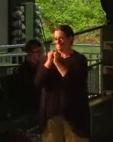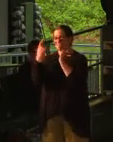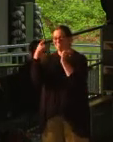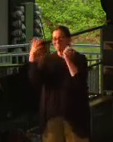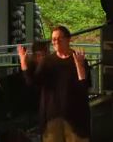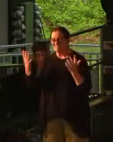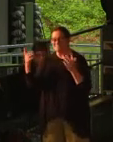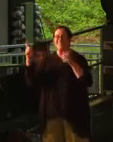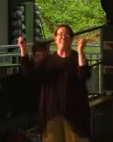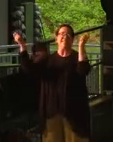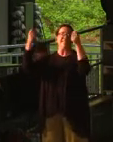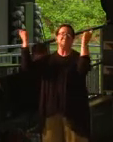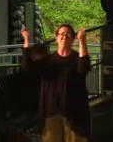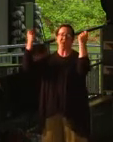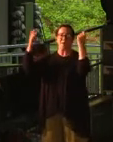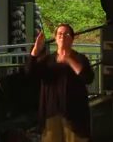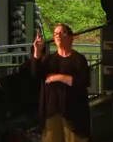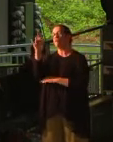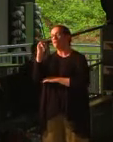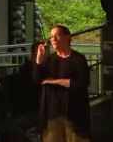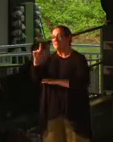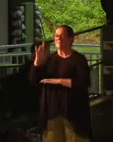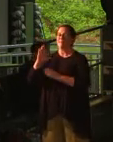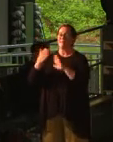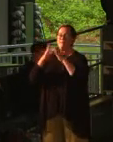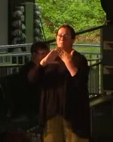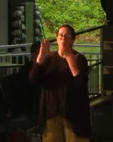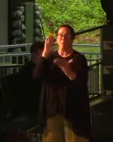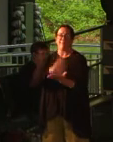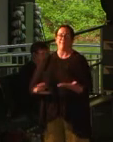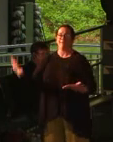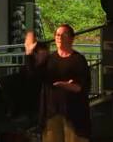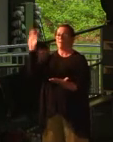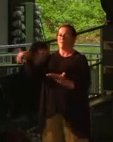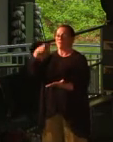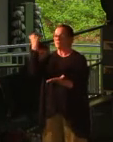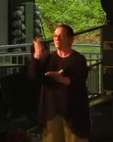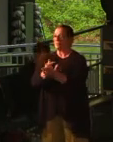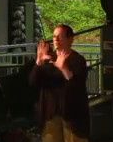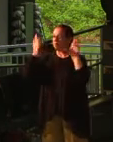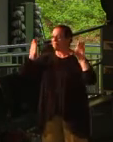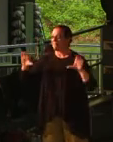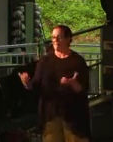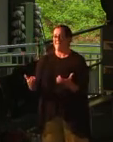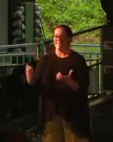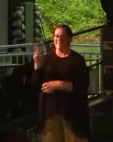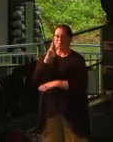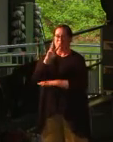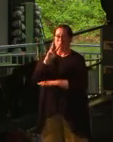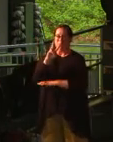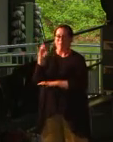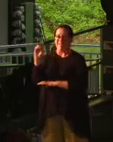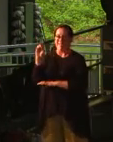celebration of Bristol Community College's graduating class of